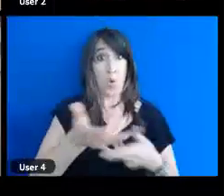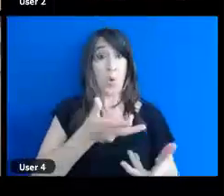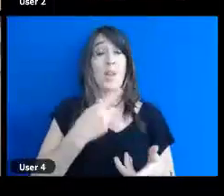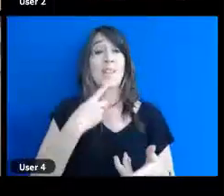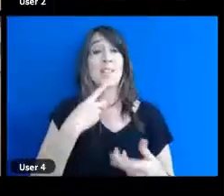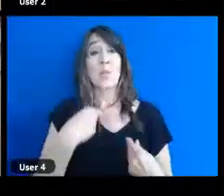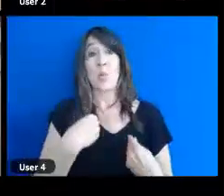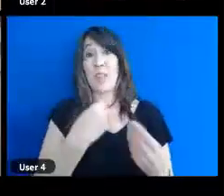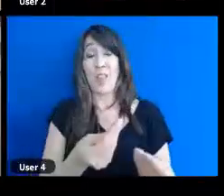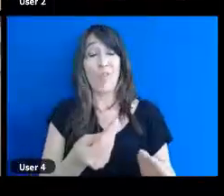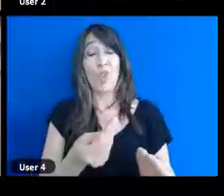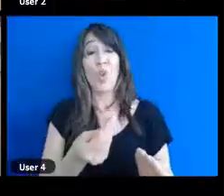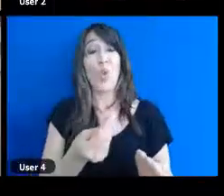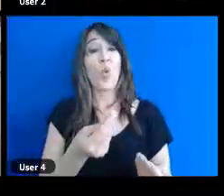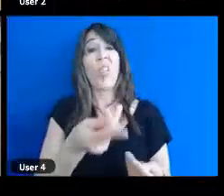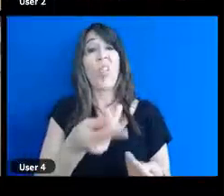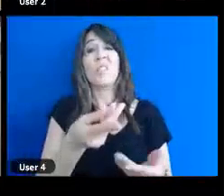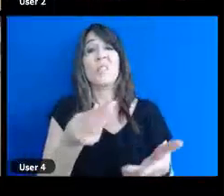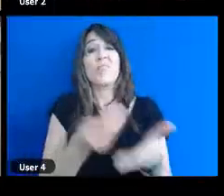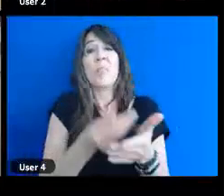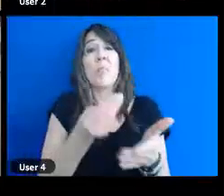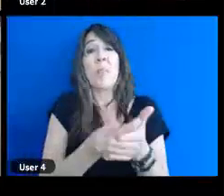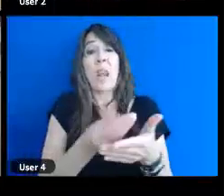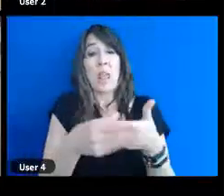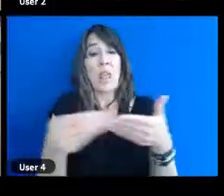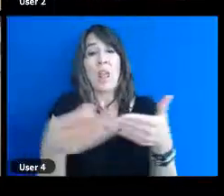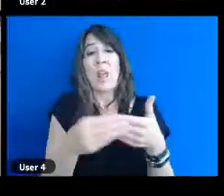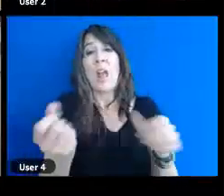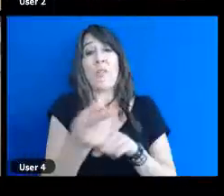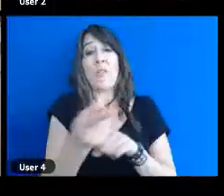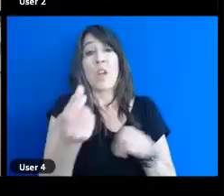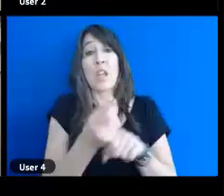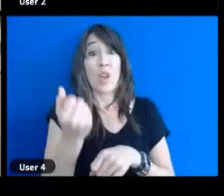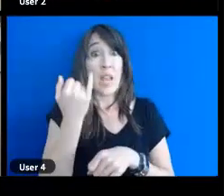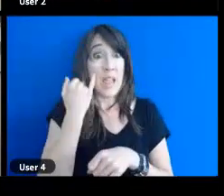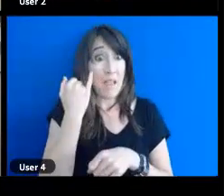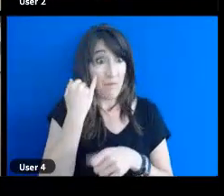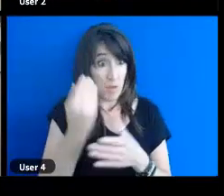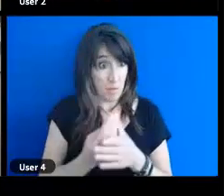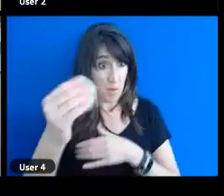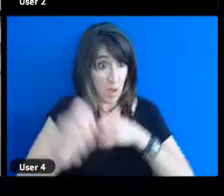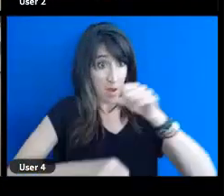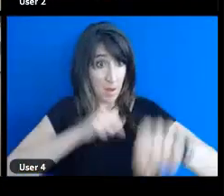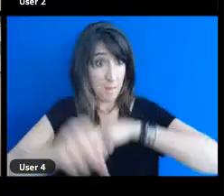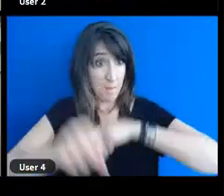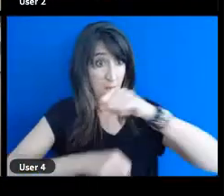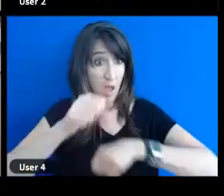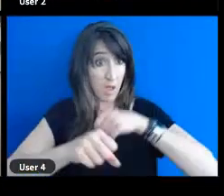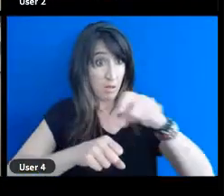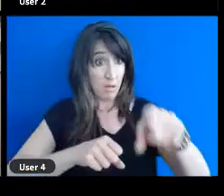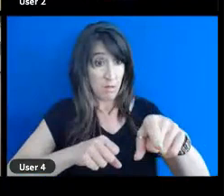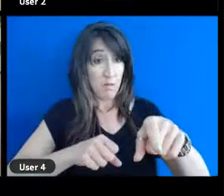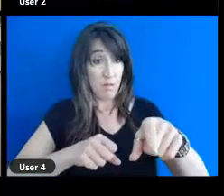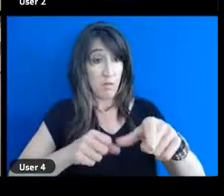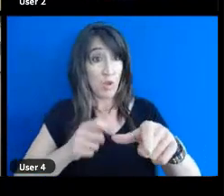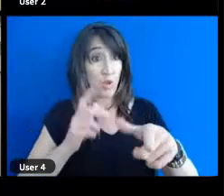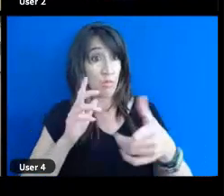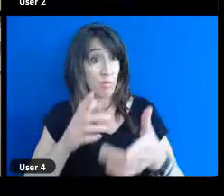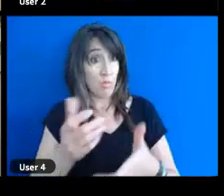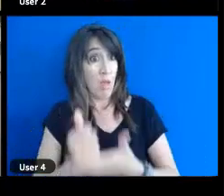that I work with that have just said, you get X number of dollars per year. If buying a